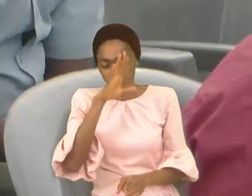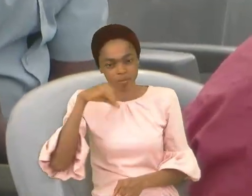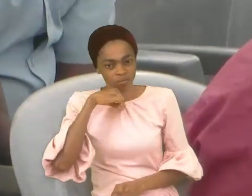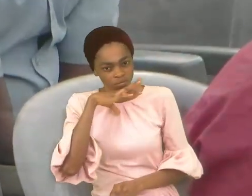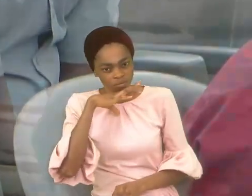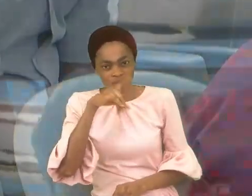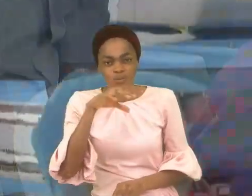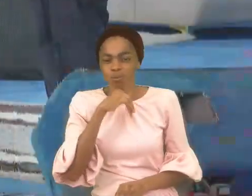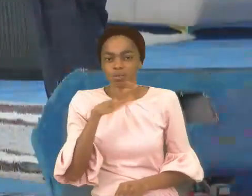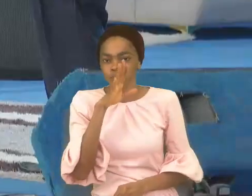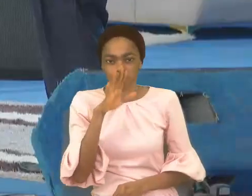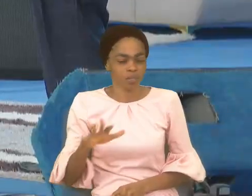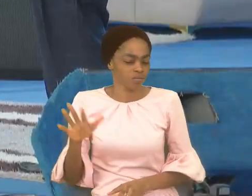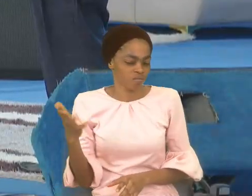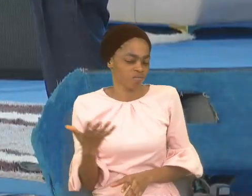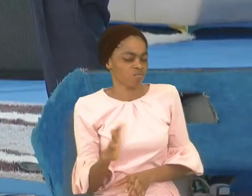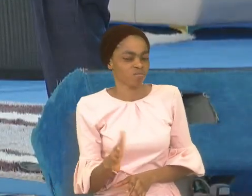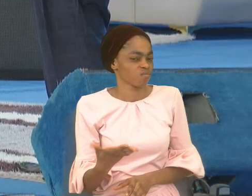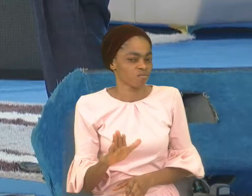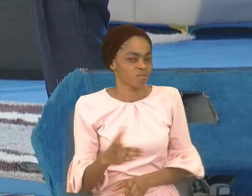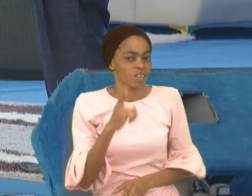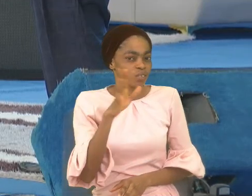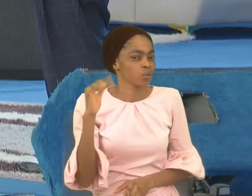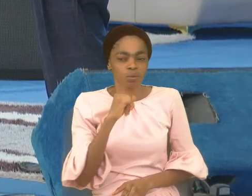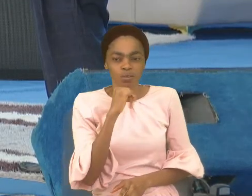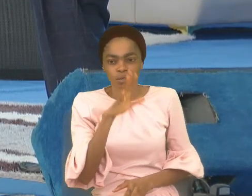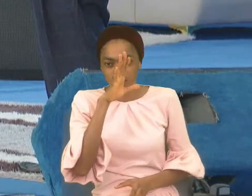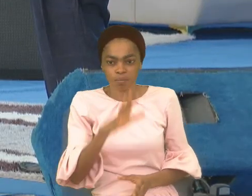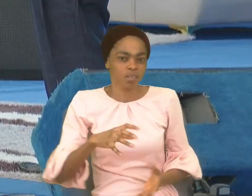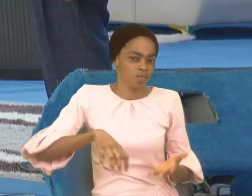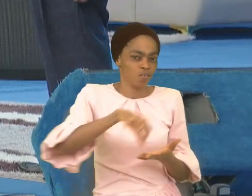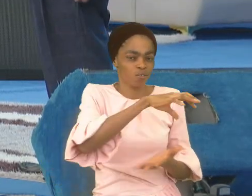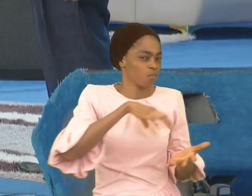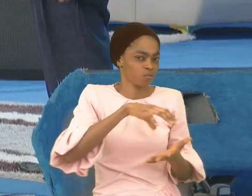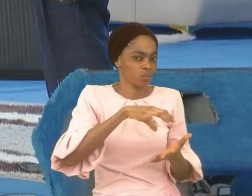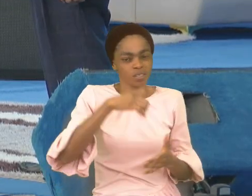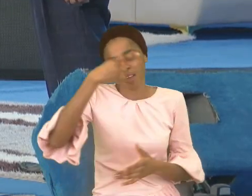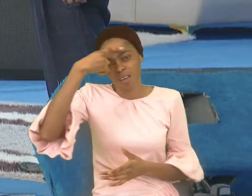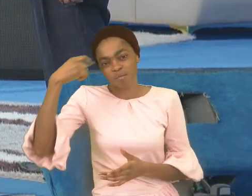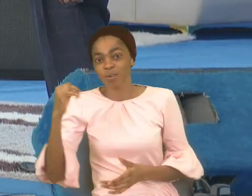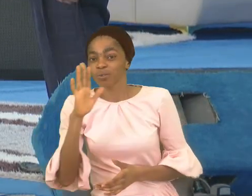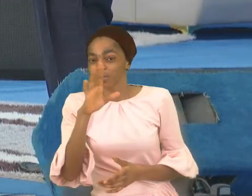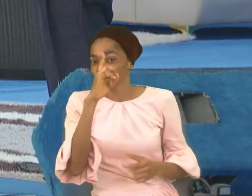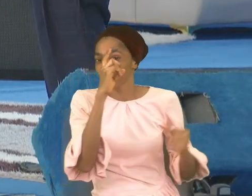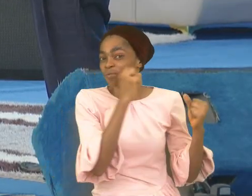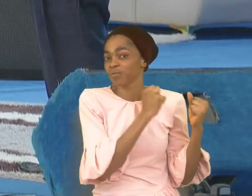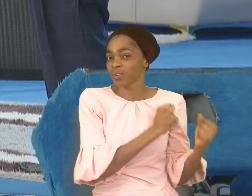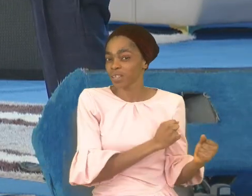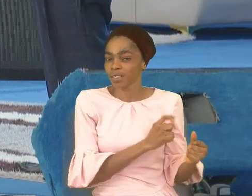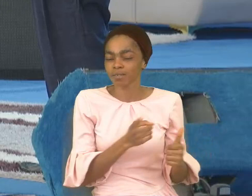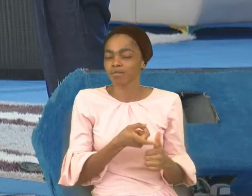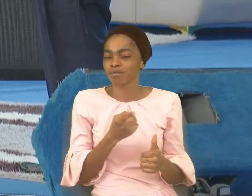confused either, because your faith first of all compels you from within. Your